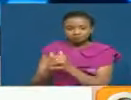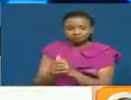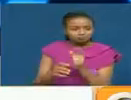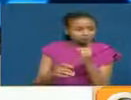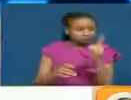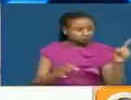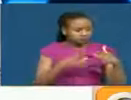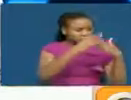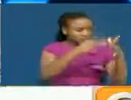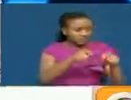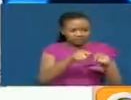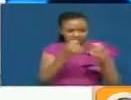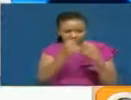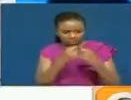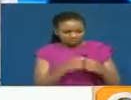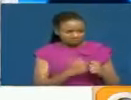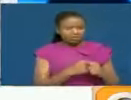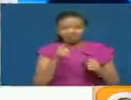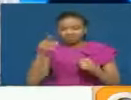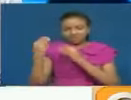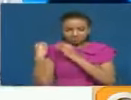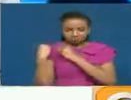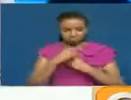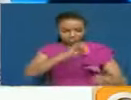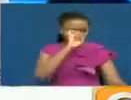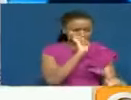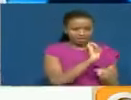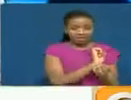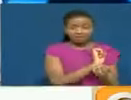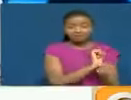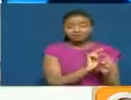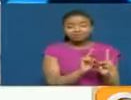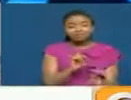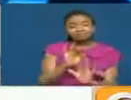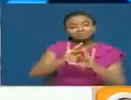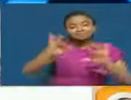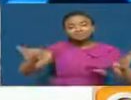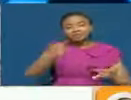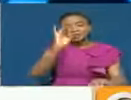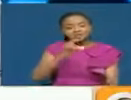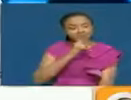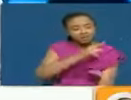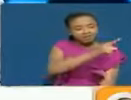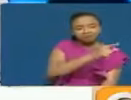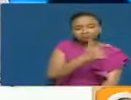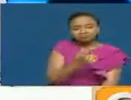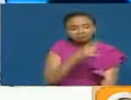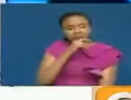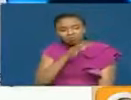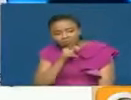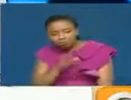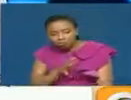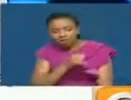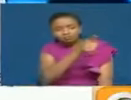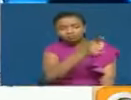crooks from leadership at any level. But what about you and I? I mean, if Mr. ABC or Madam XYZ has